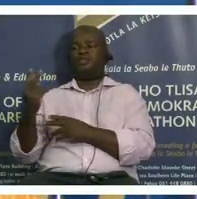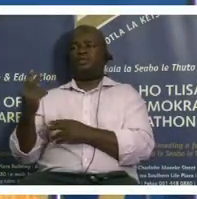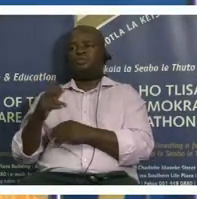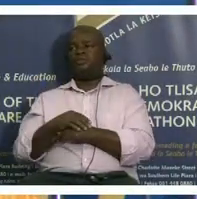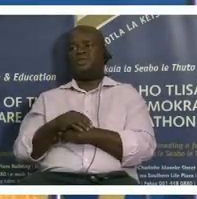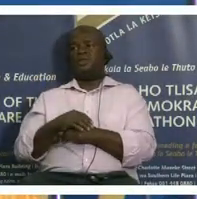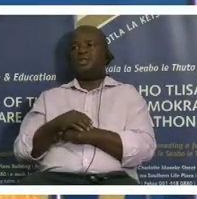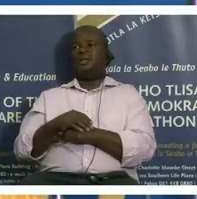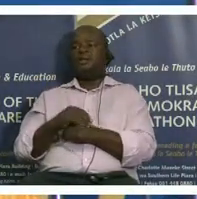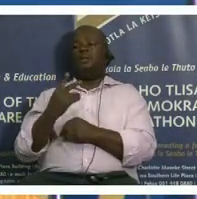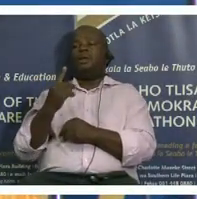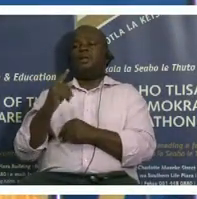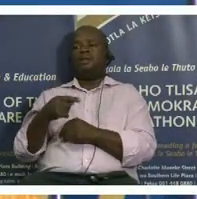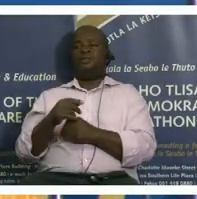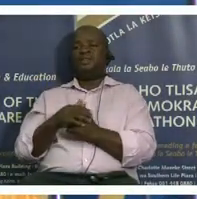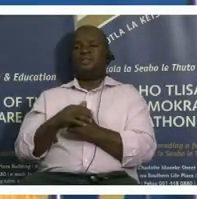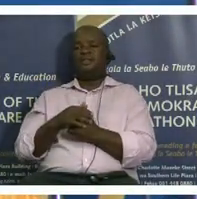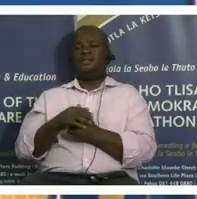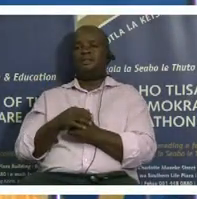2022,